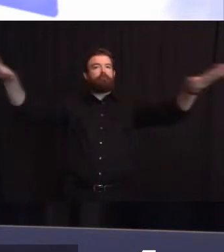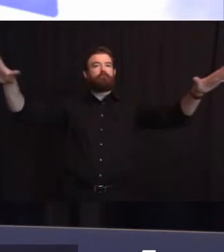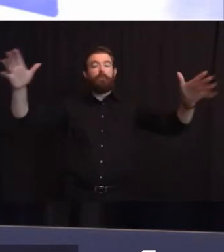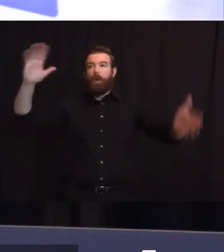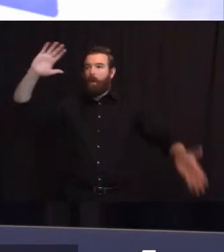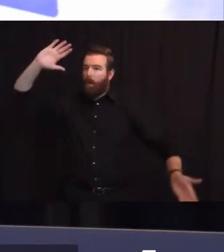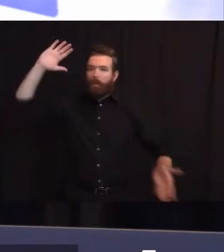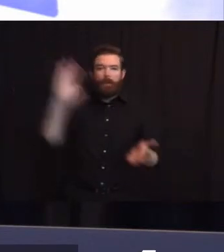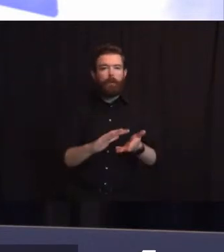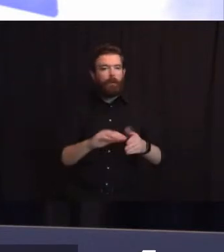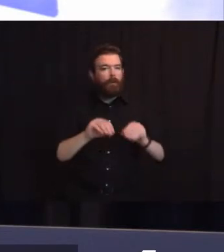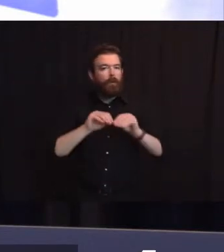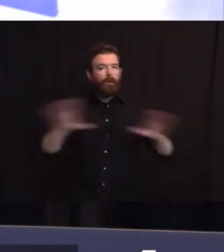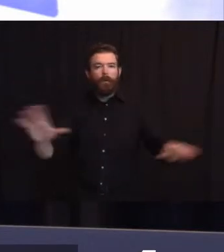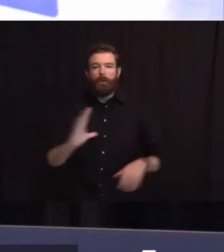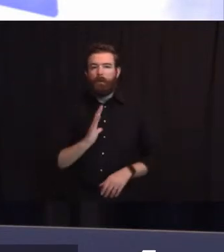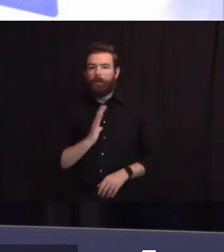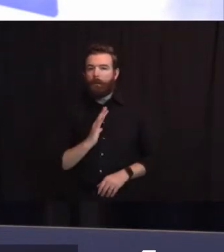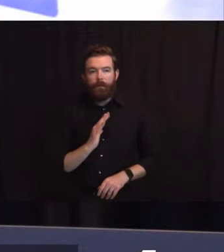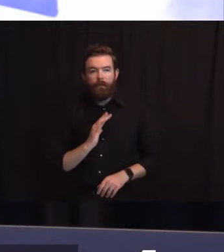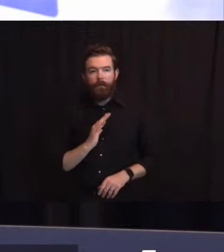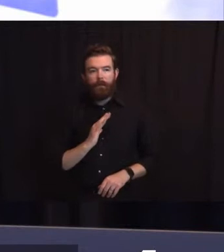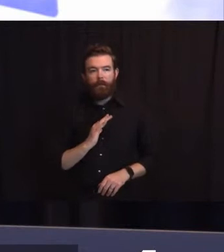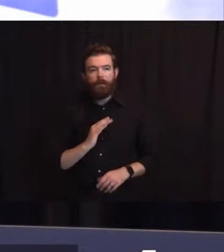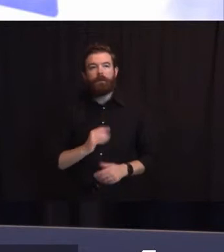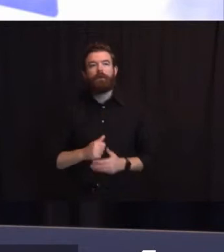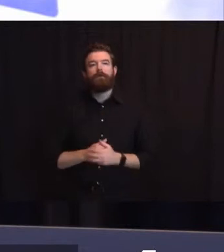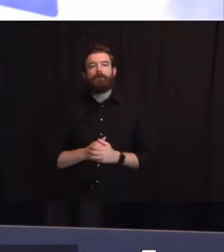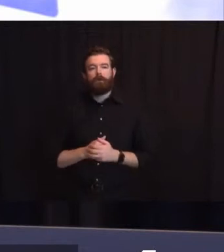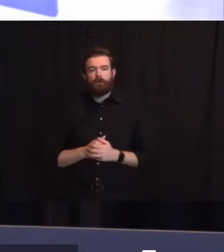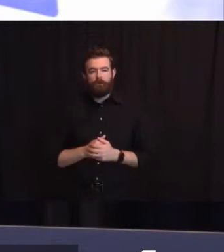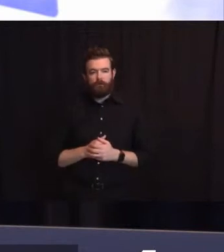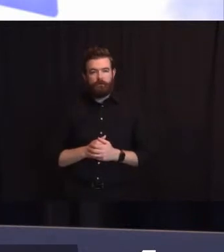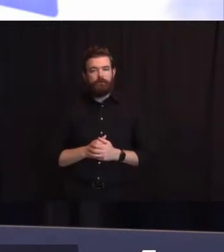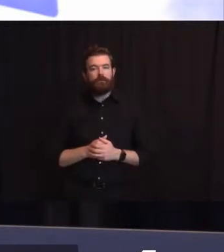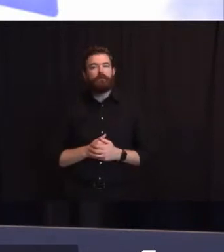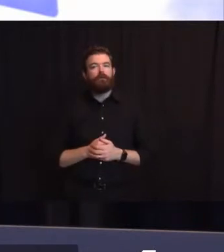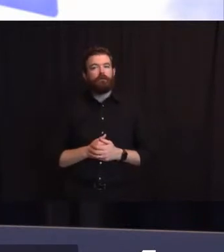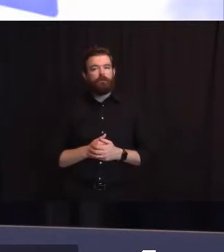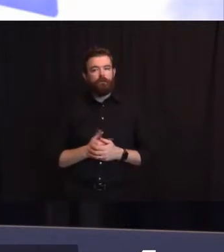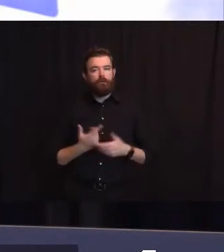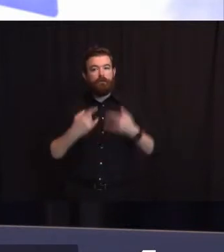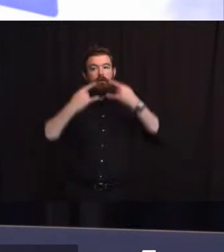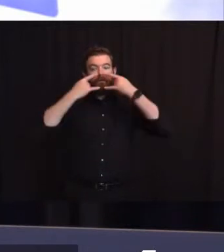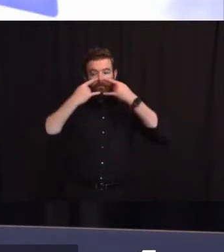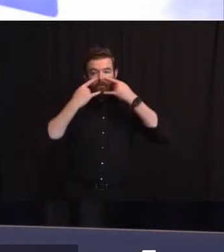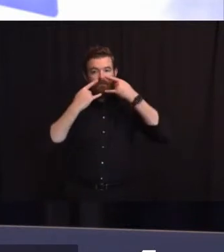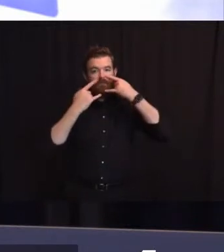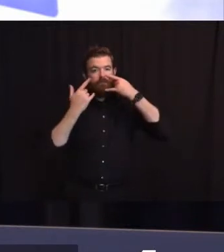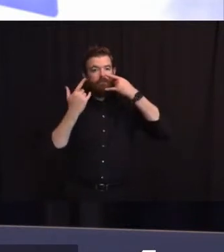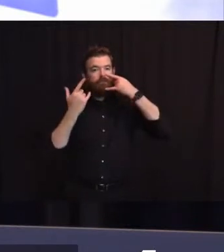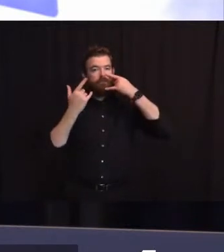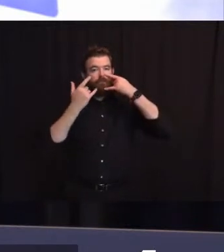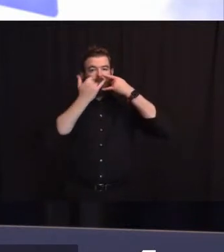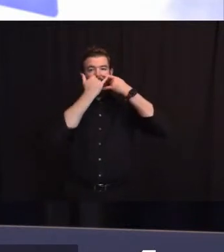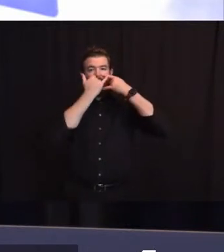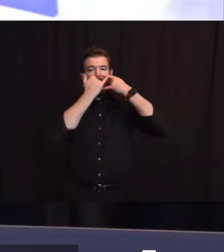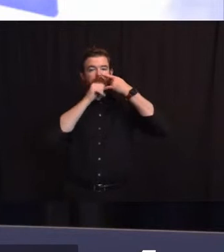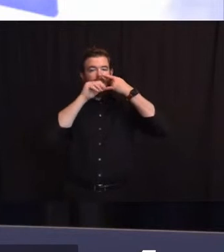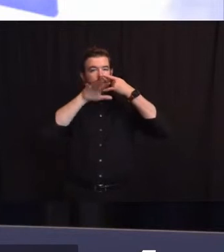coronavirus. Masks have been shown in studies to reduce the spread of coronavirus that causes